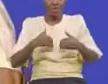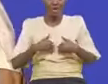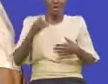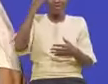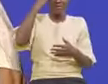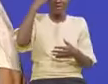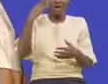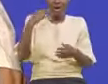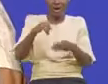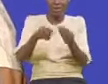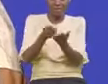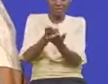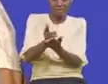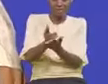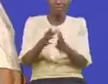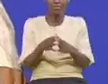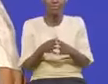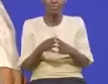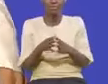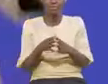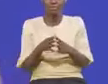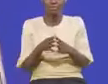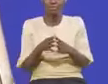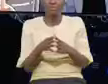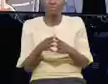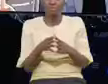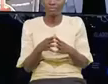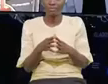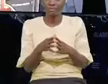Eji benadi amesa manava si ejanya te pelagbo.